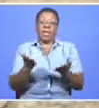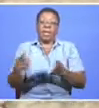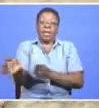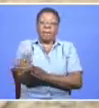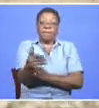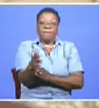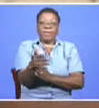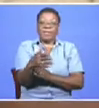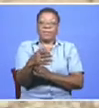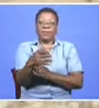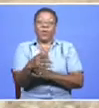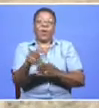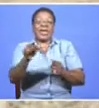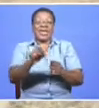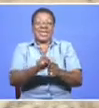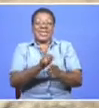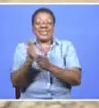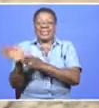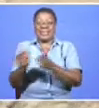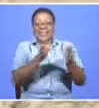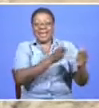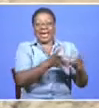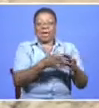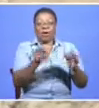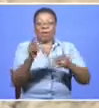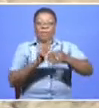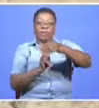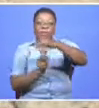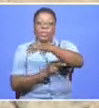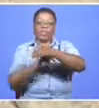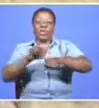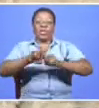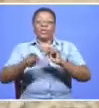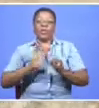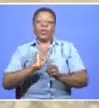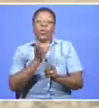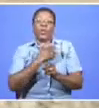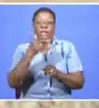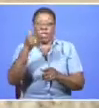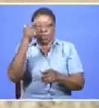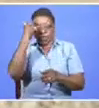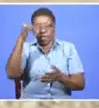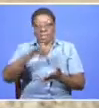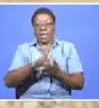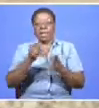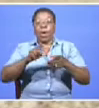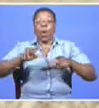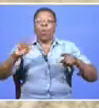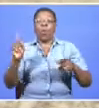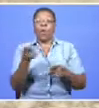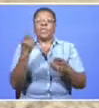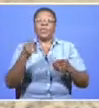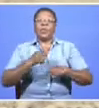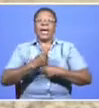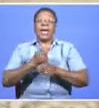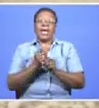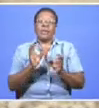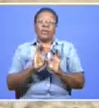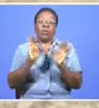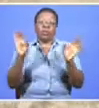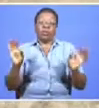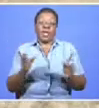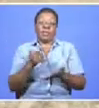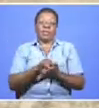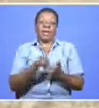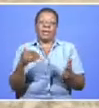were just jumping out of the water. So we think that once we're able to create back that clear channel, that you would